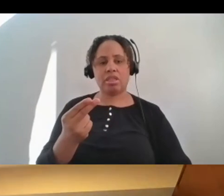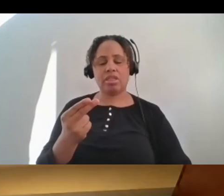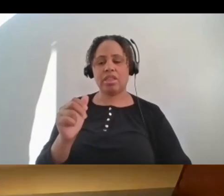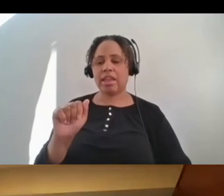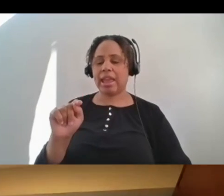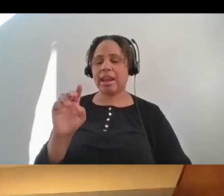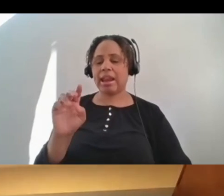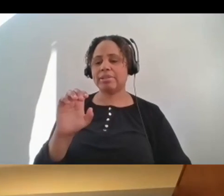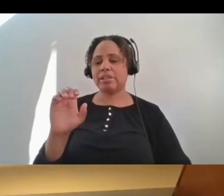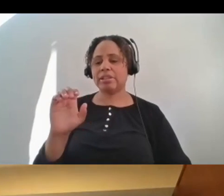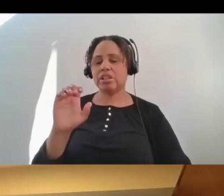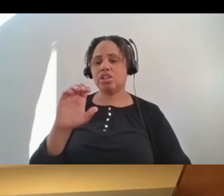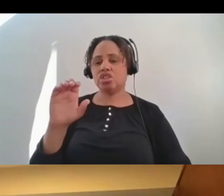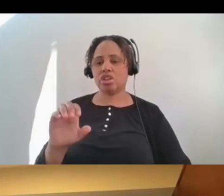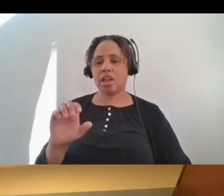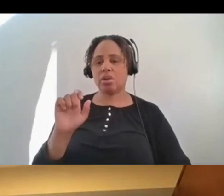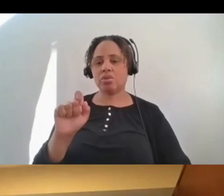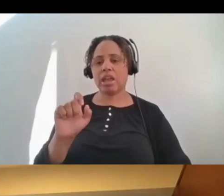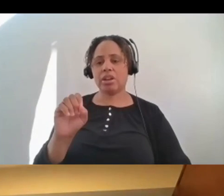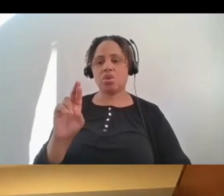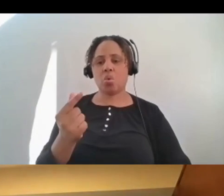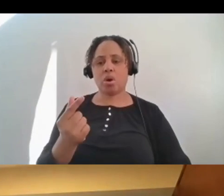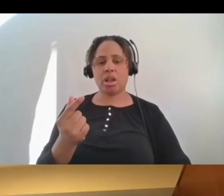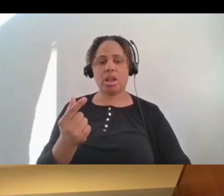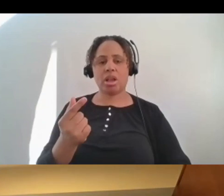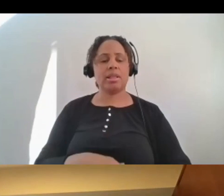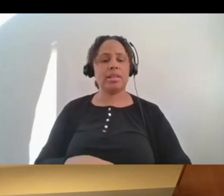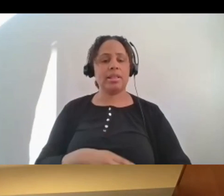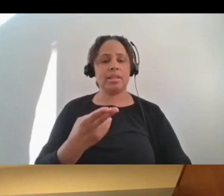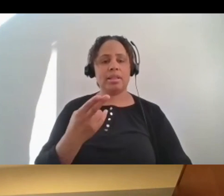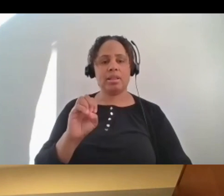health@mccchicago.org. We do want to close this out right now. Again, it's